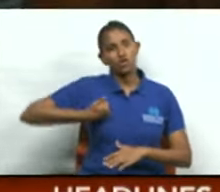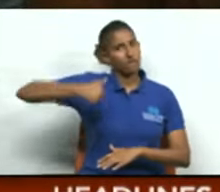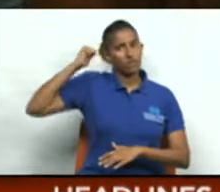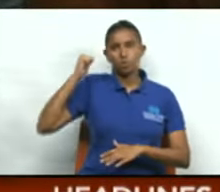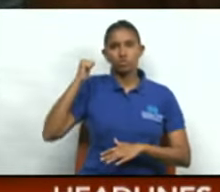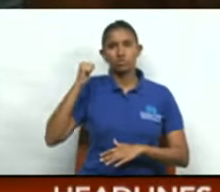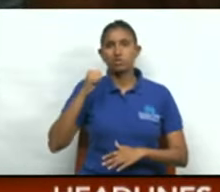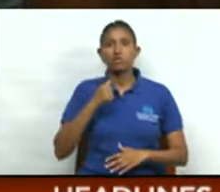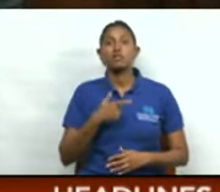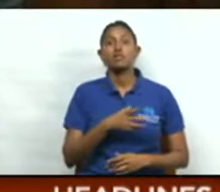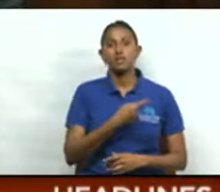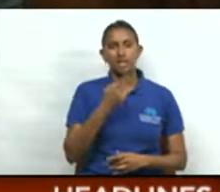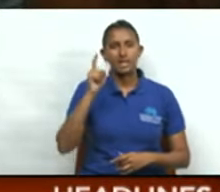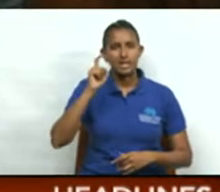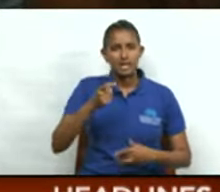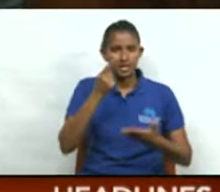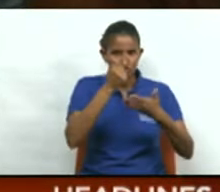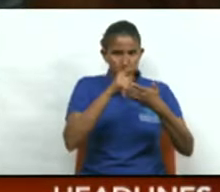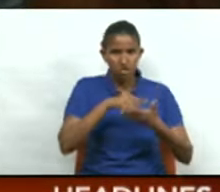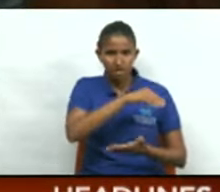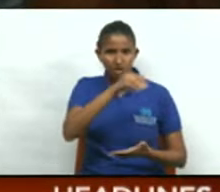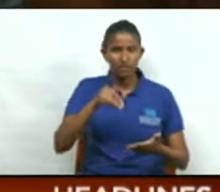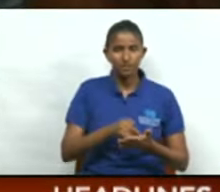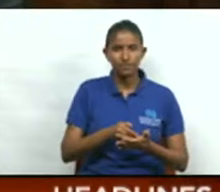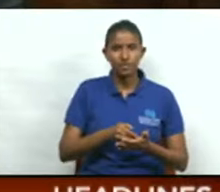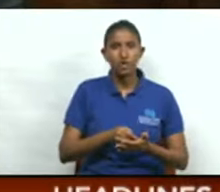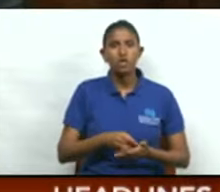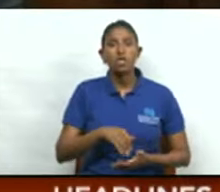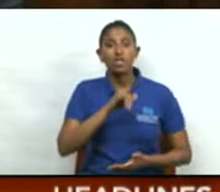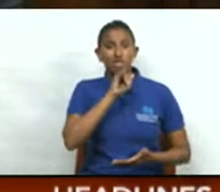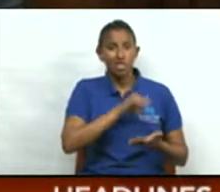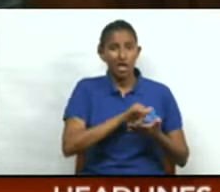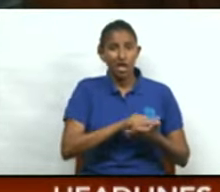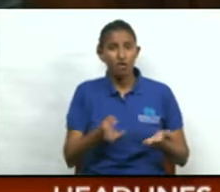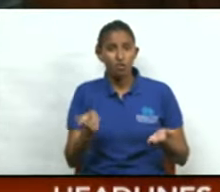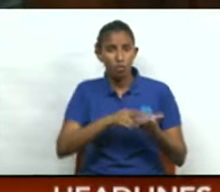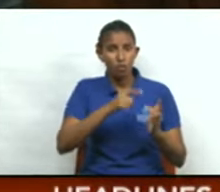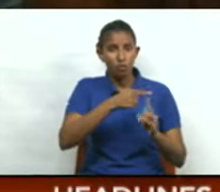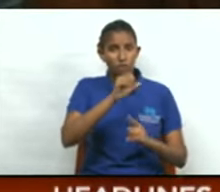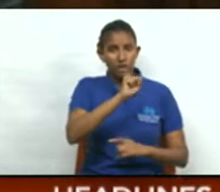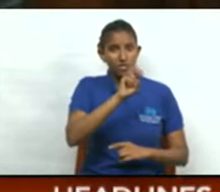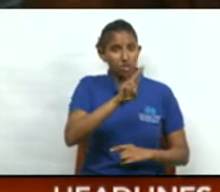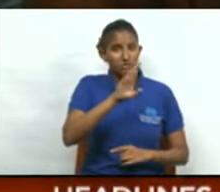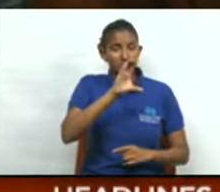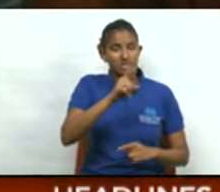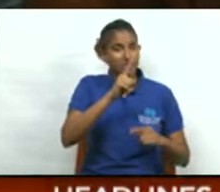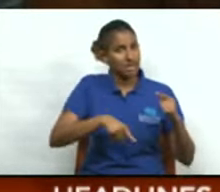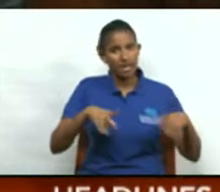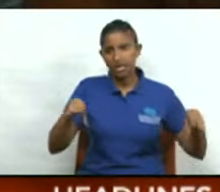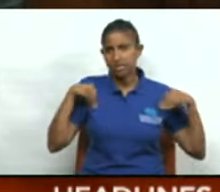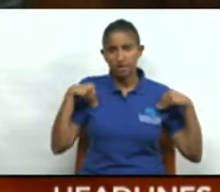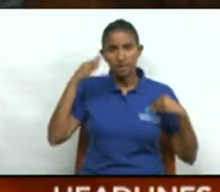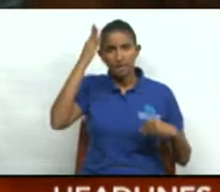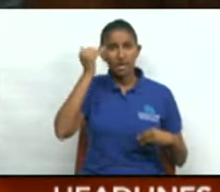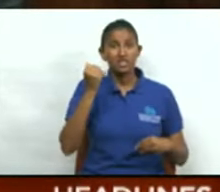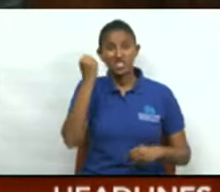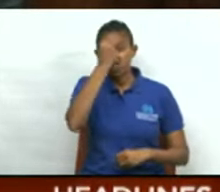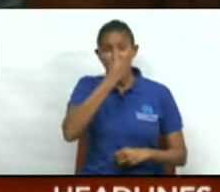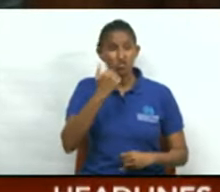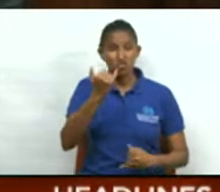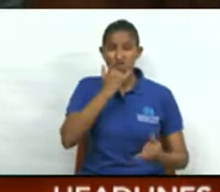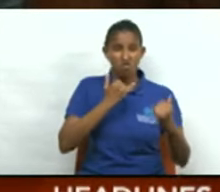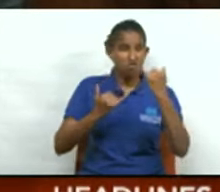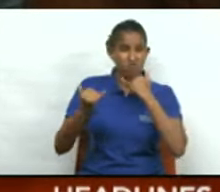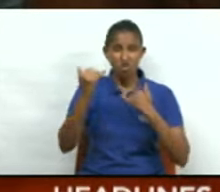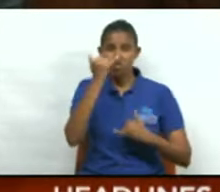117th report of the SRC is unacceptable because of the serious and inexplicable anomalies that have